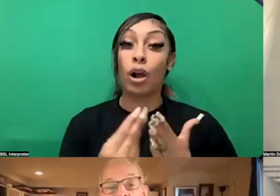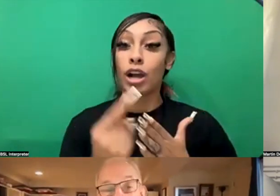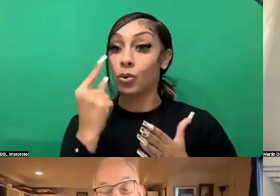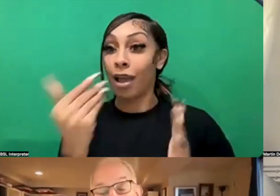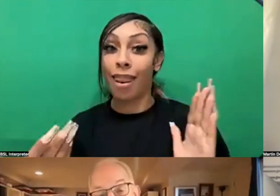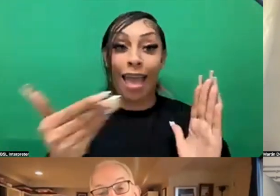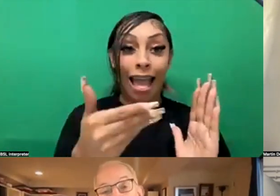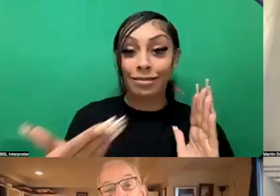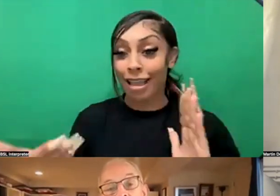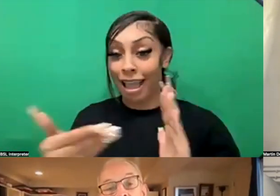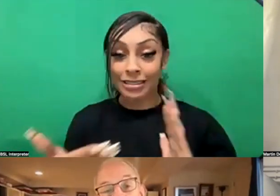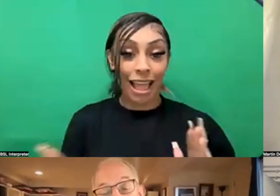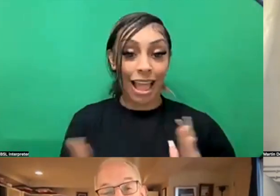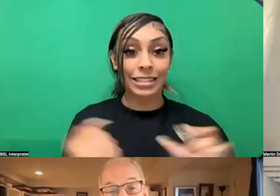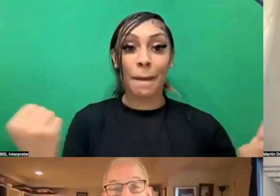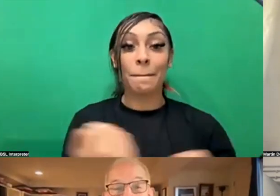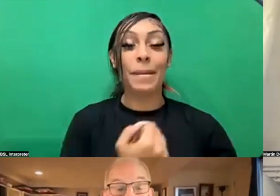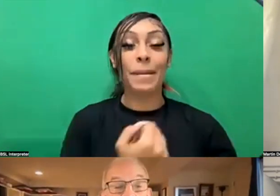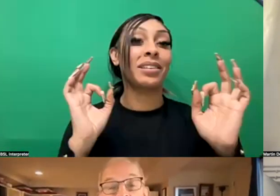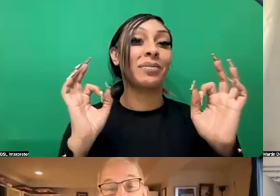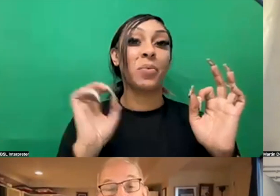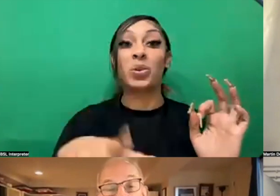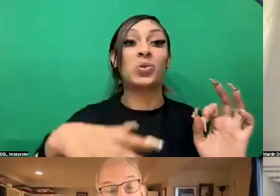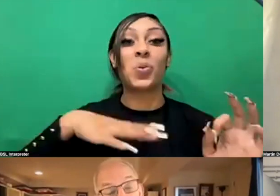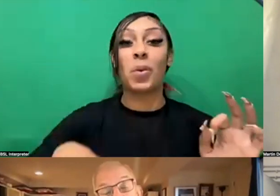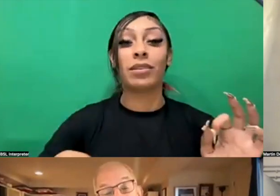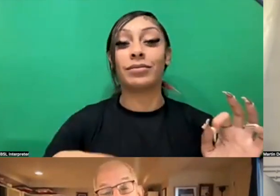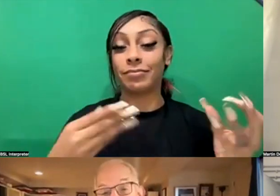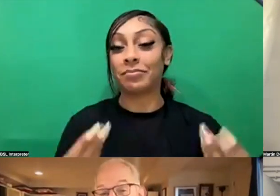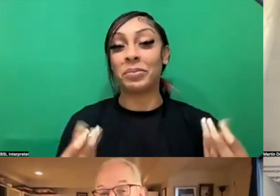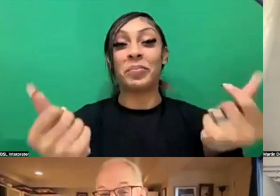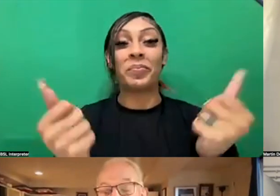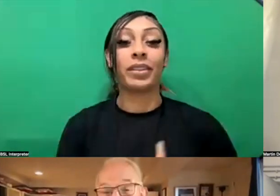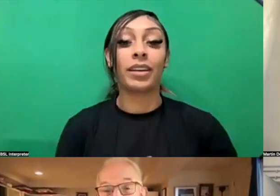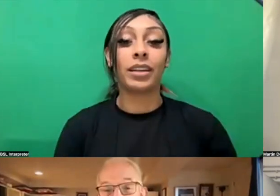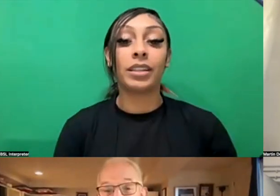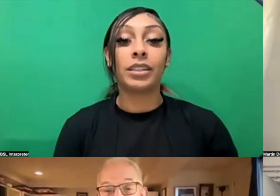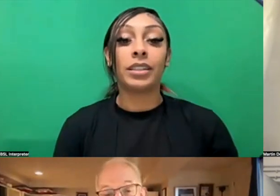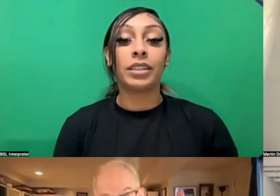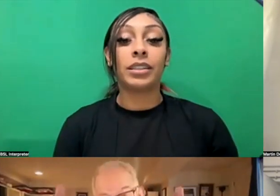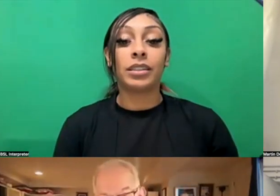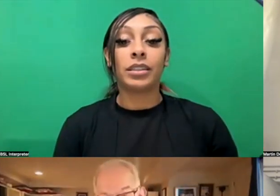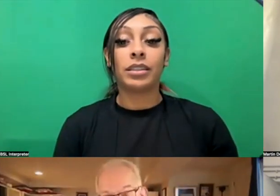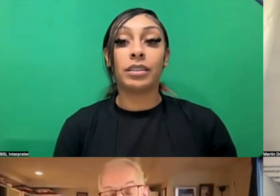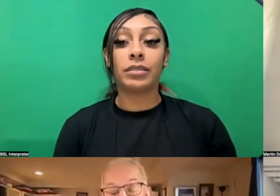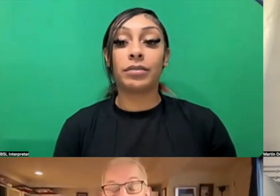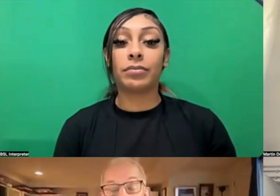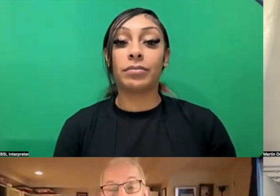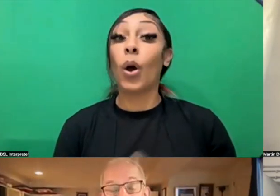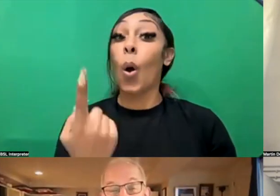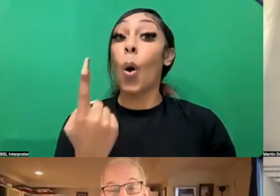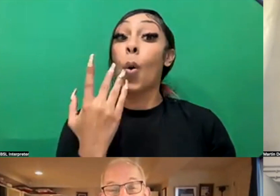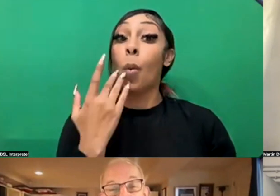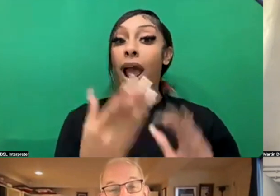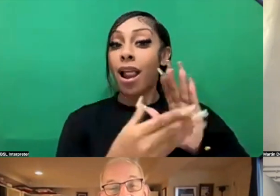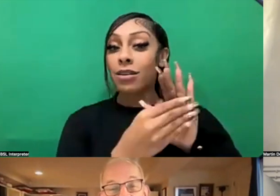together to make what you need to be made. So then once I had a prototype, and that prototype is shown